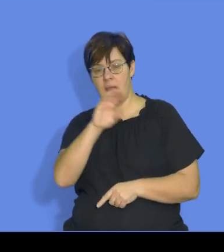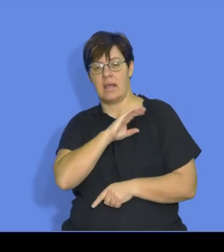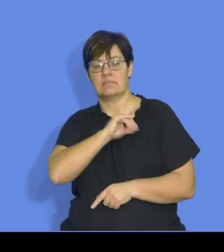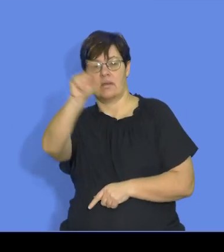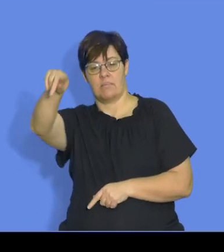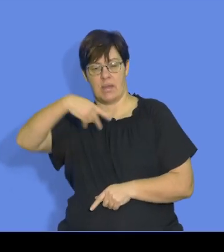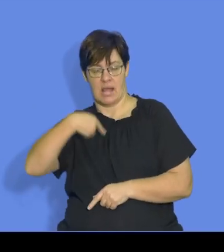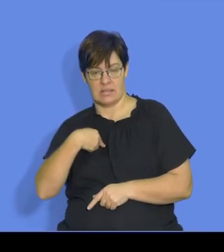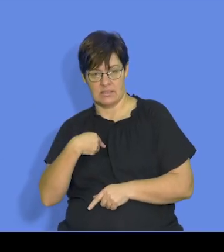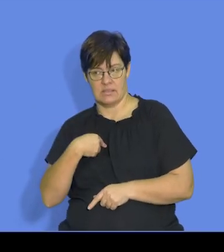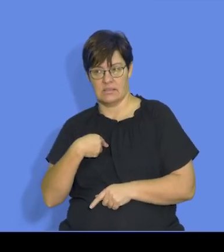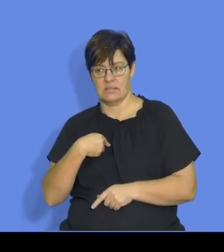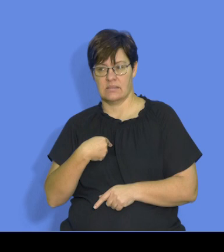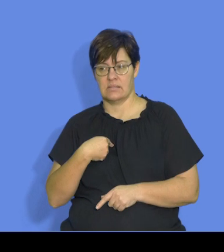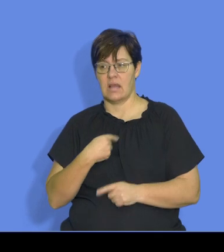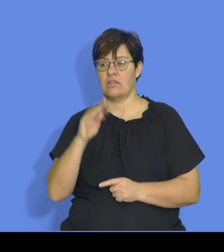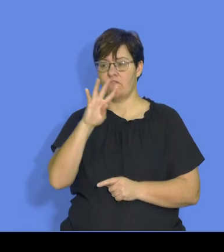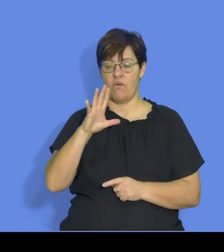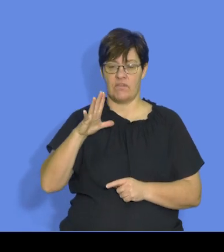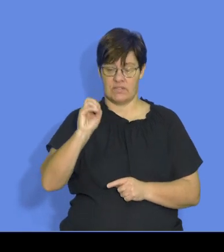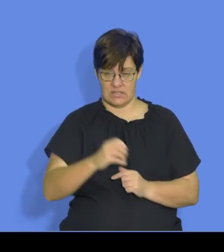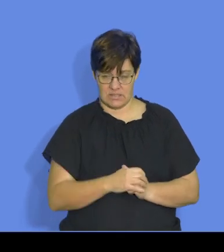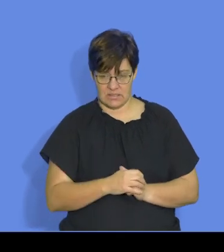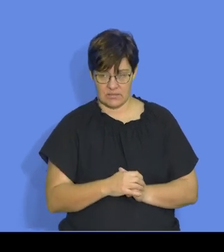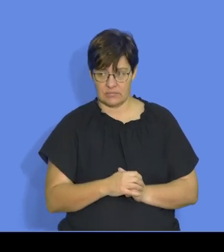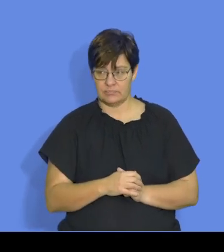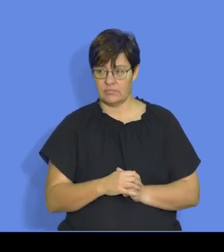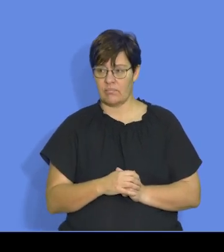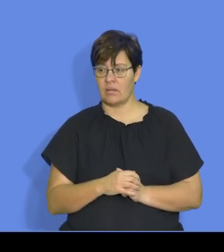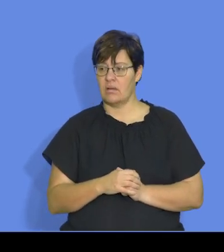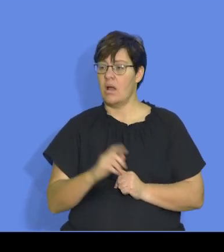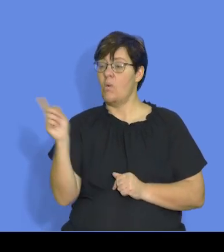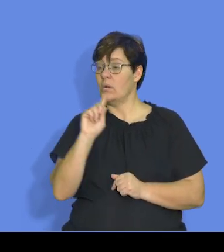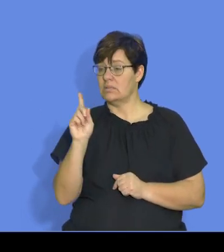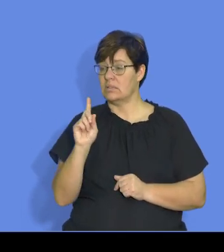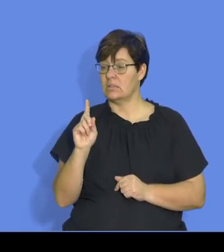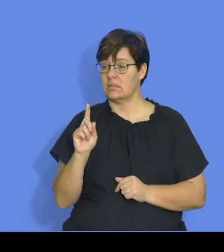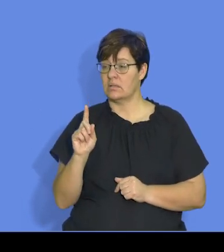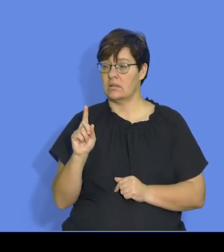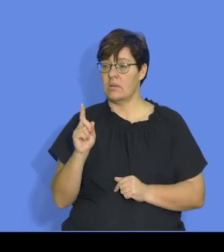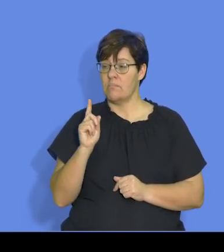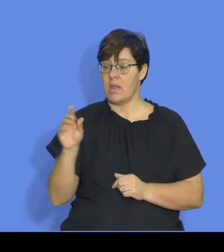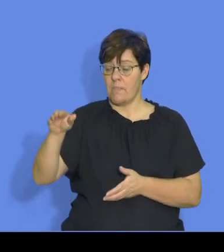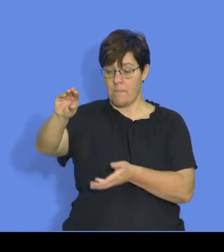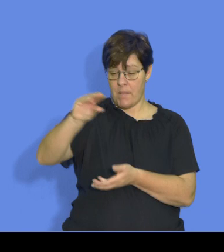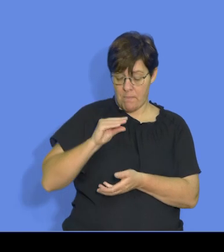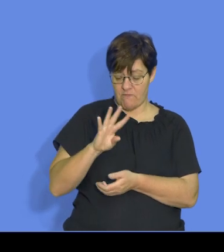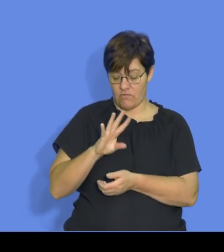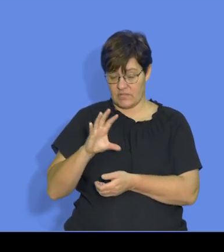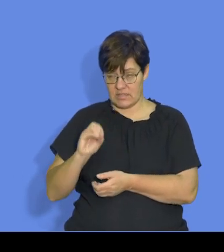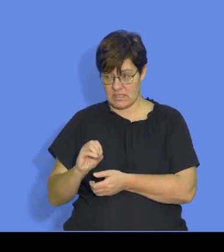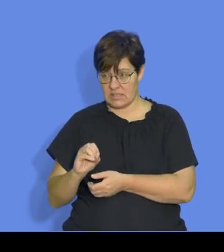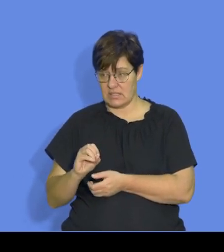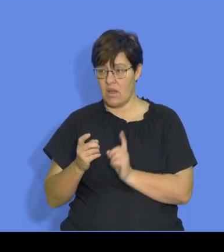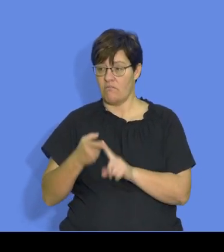from the end user at 450. So clearly you can see what amount you've collected 450 from the